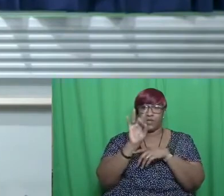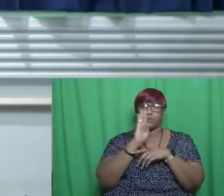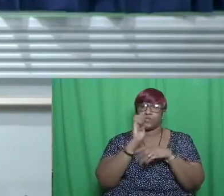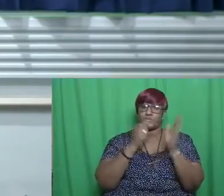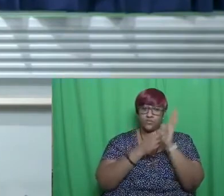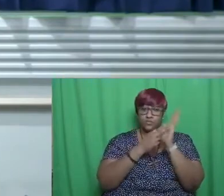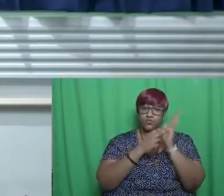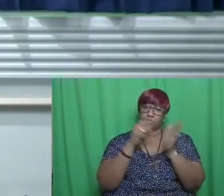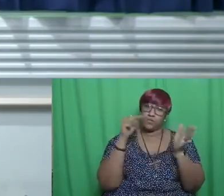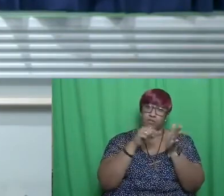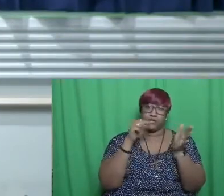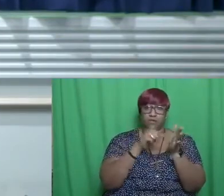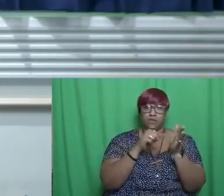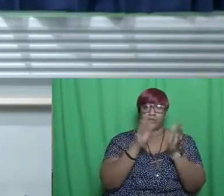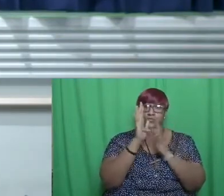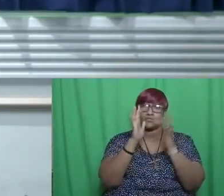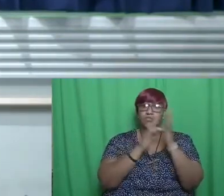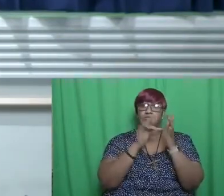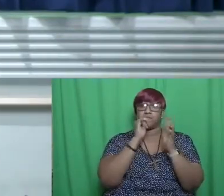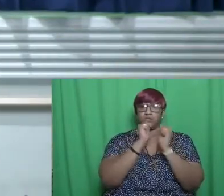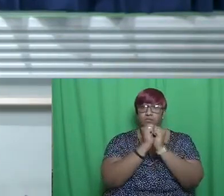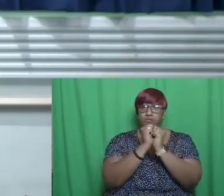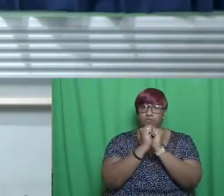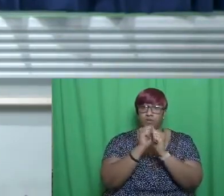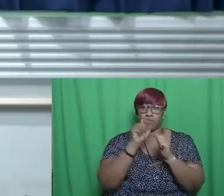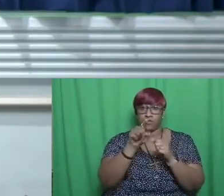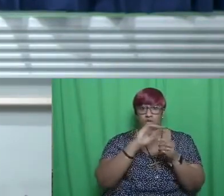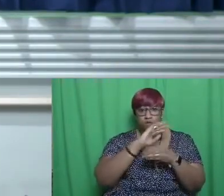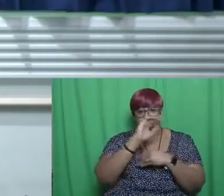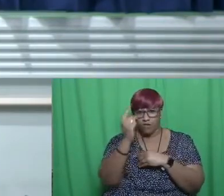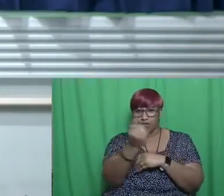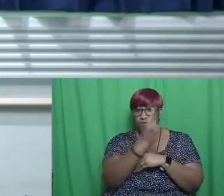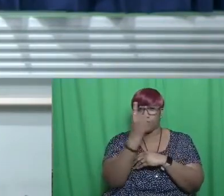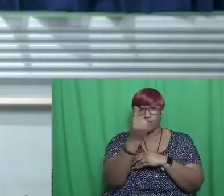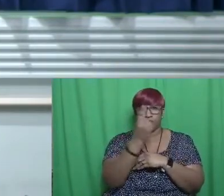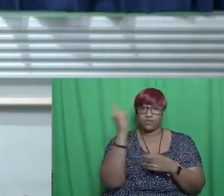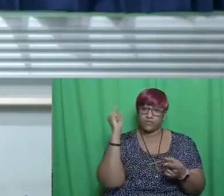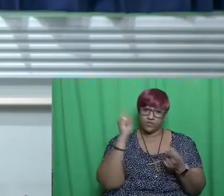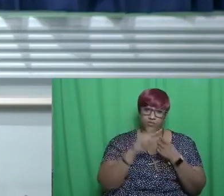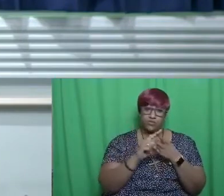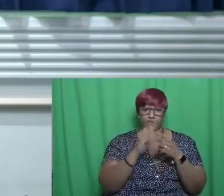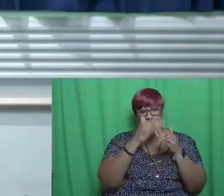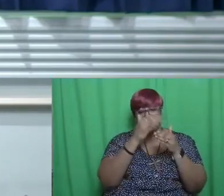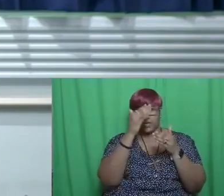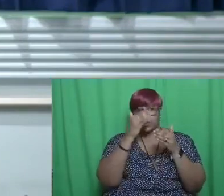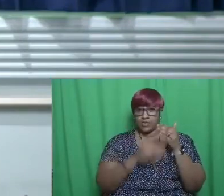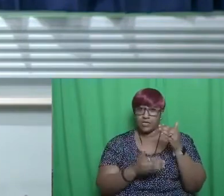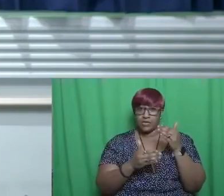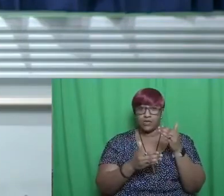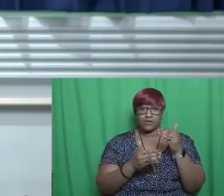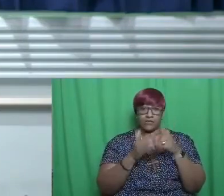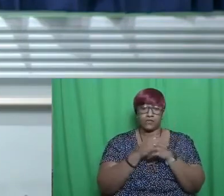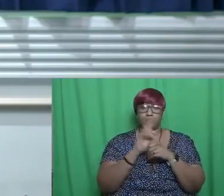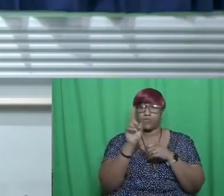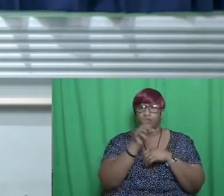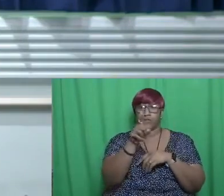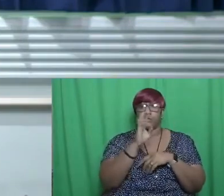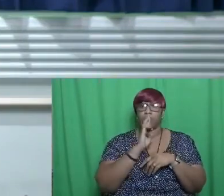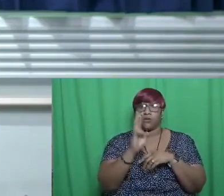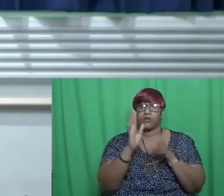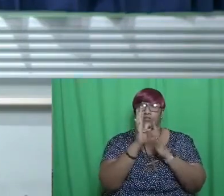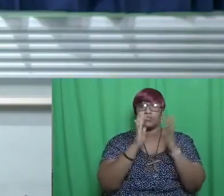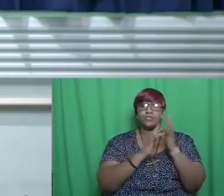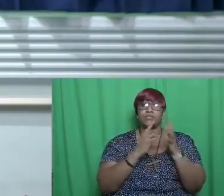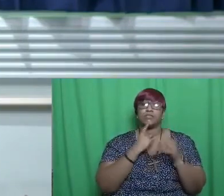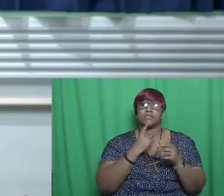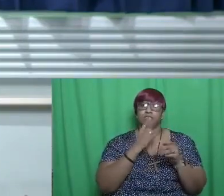that I am with you always, even to the end. And wherever you are, Jesus said,